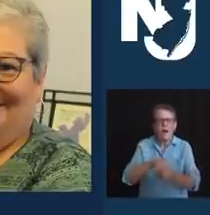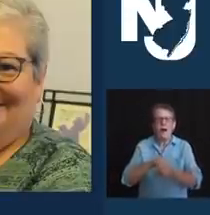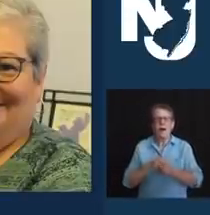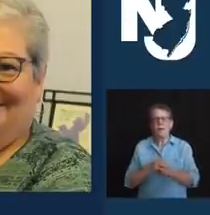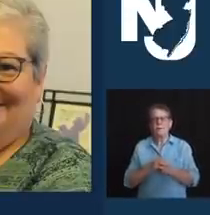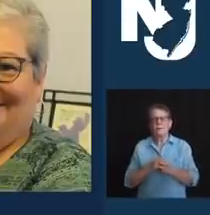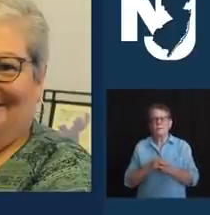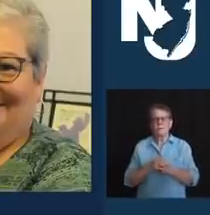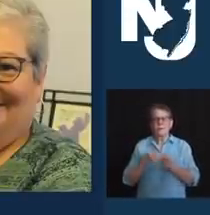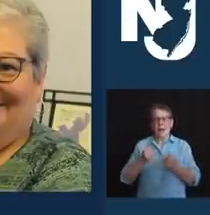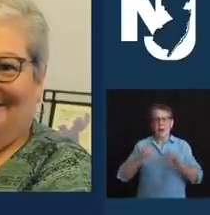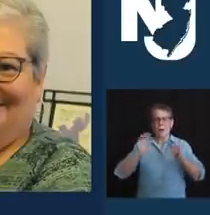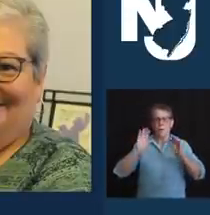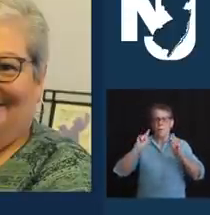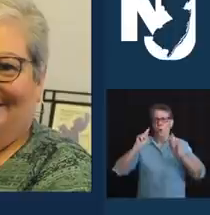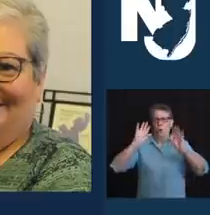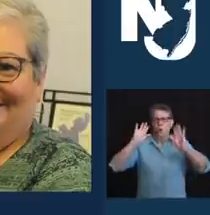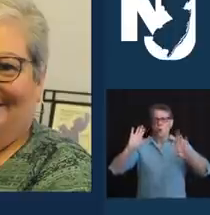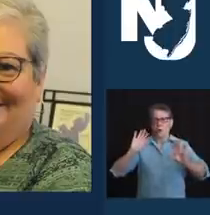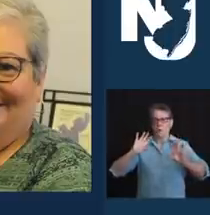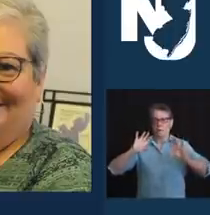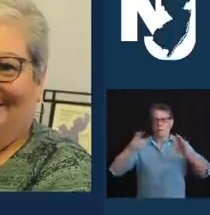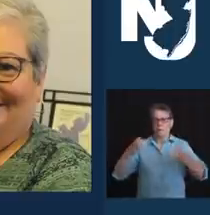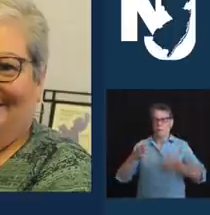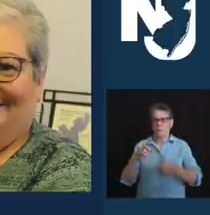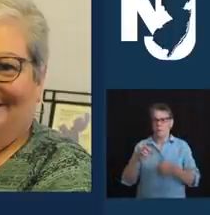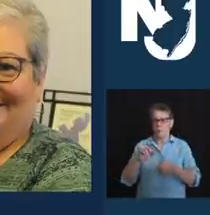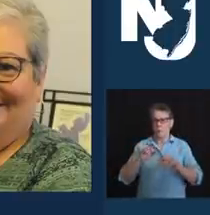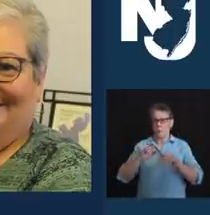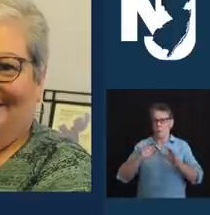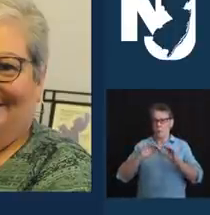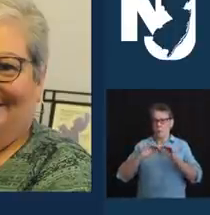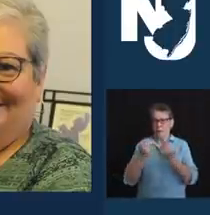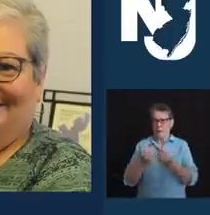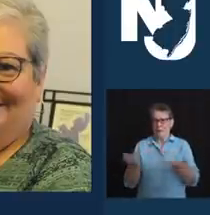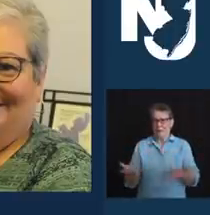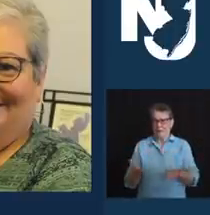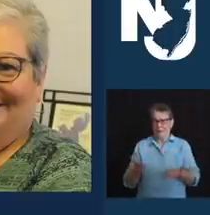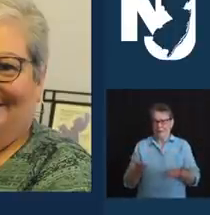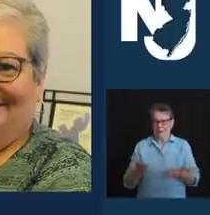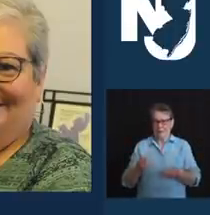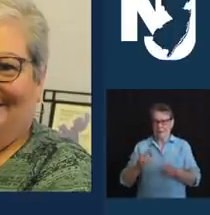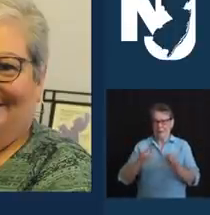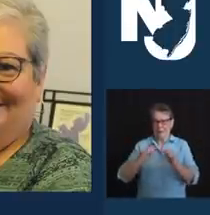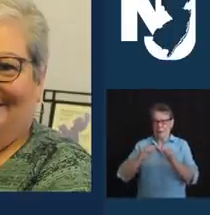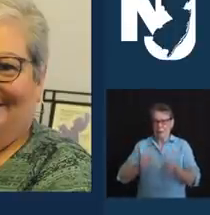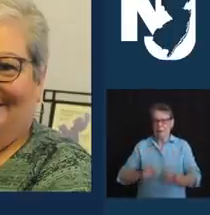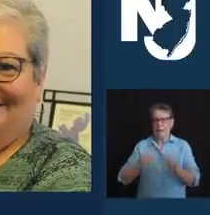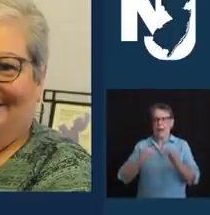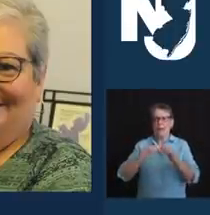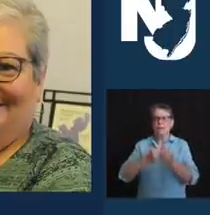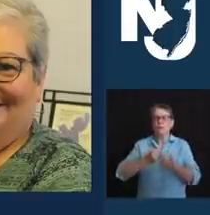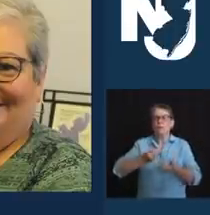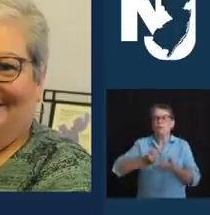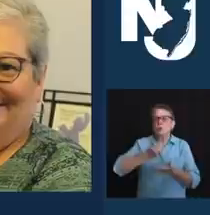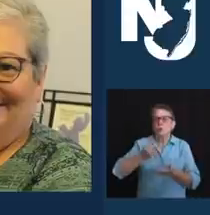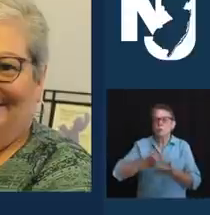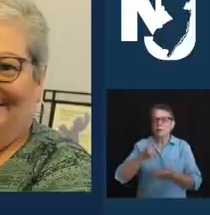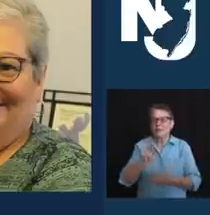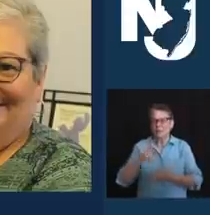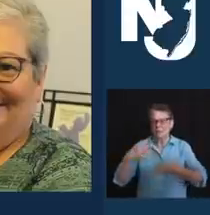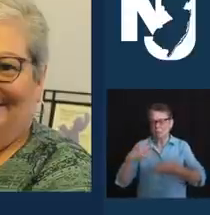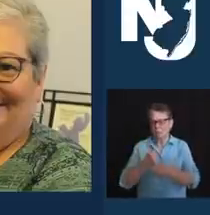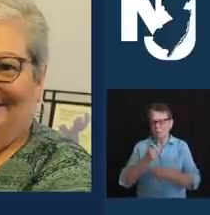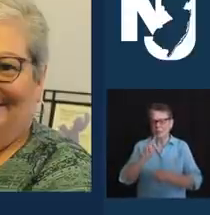right here, the Trenton Area Soup Kitchen, or TASK, which has been fighting food insecurity and joblessness